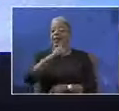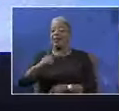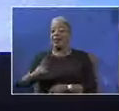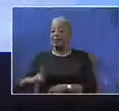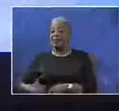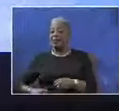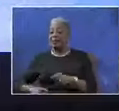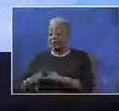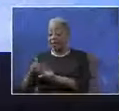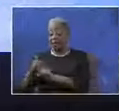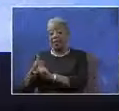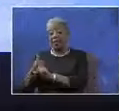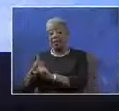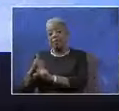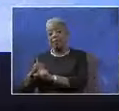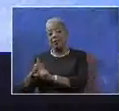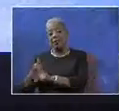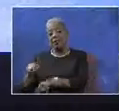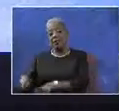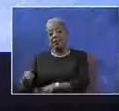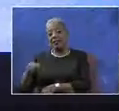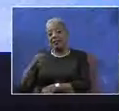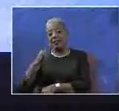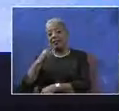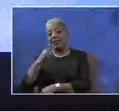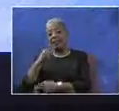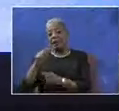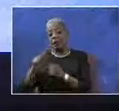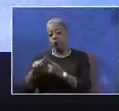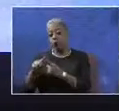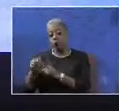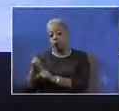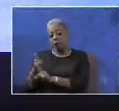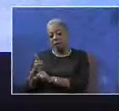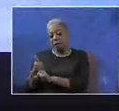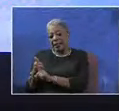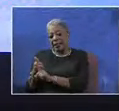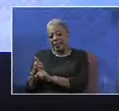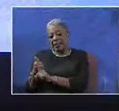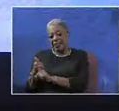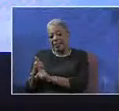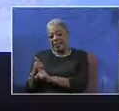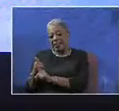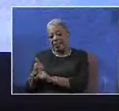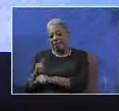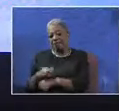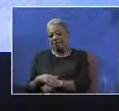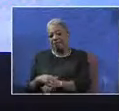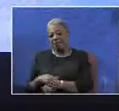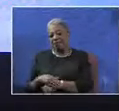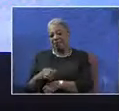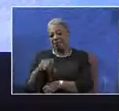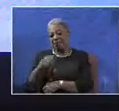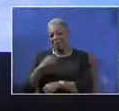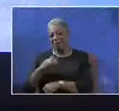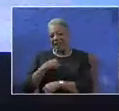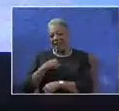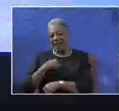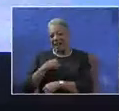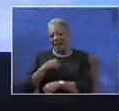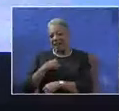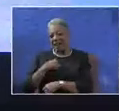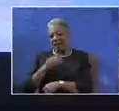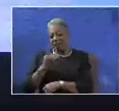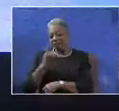David suddenly says to himself, I've done wrong. In